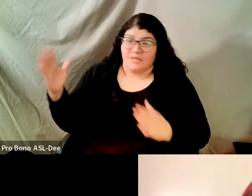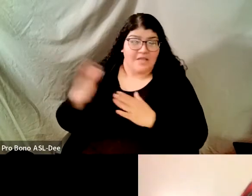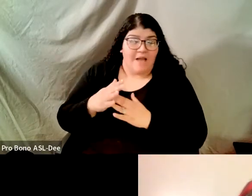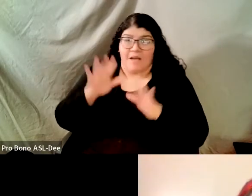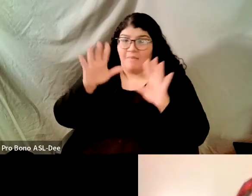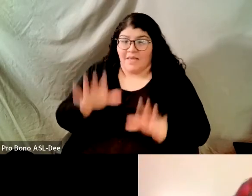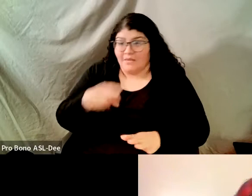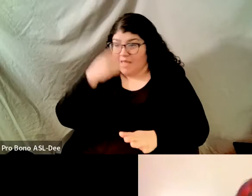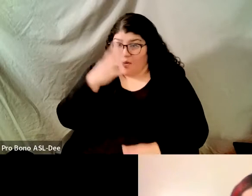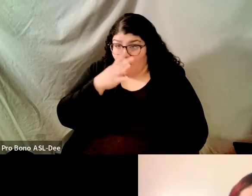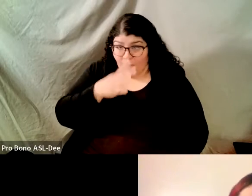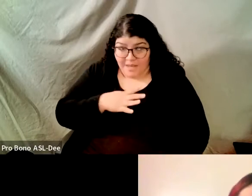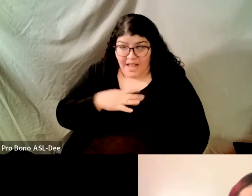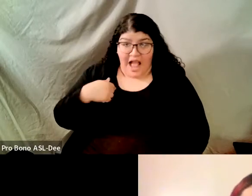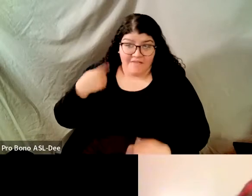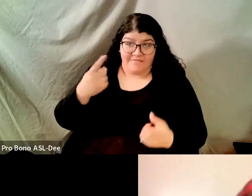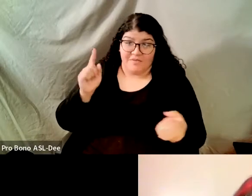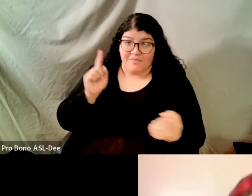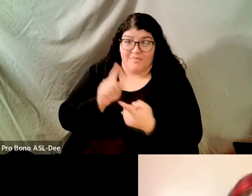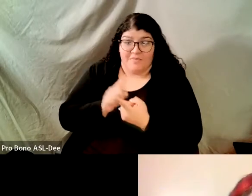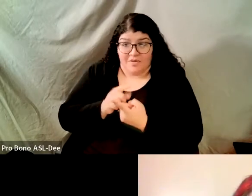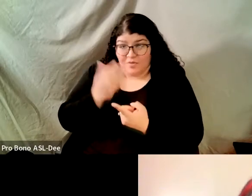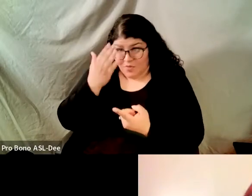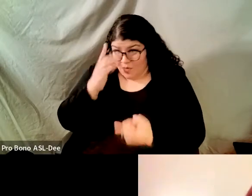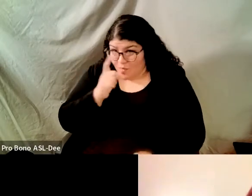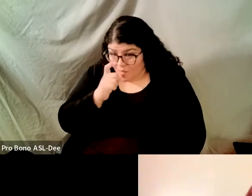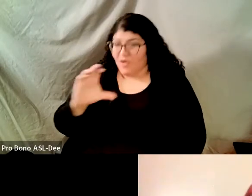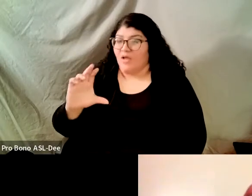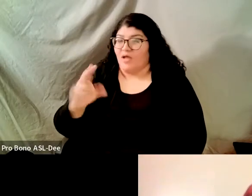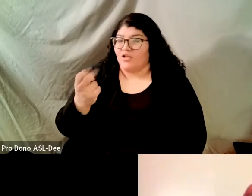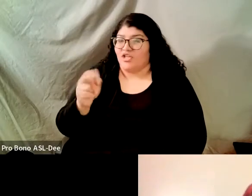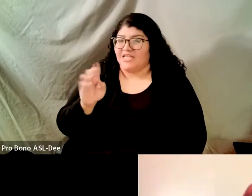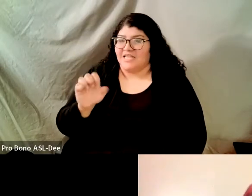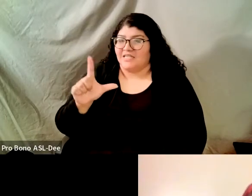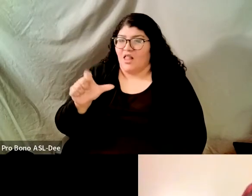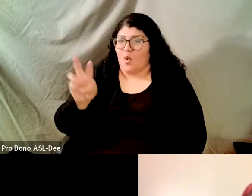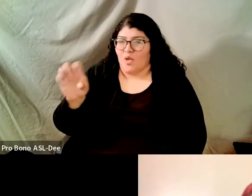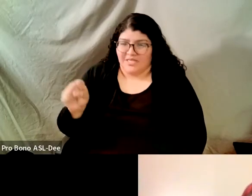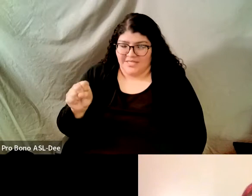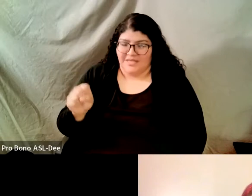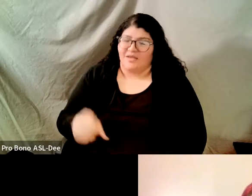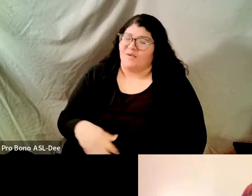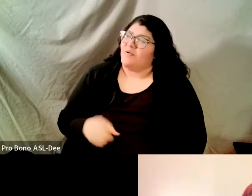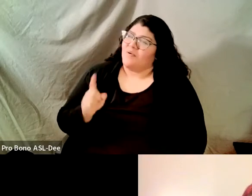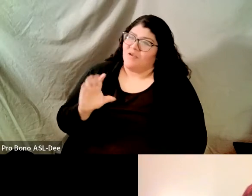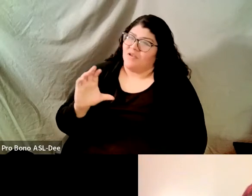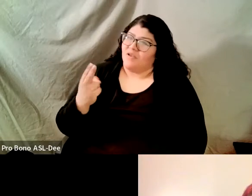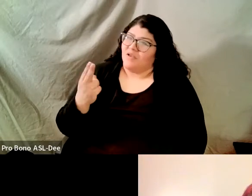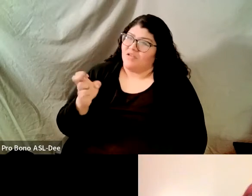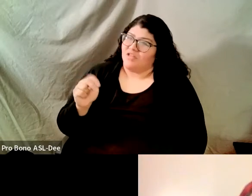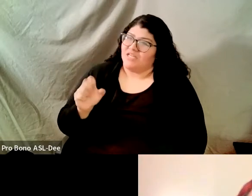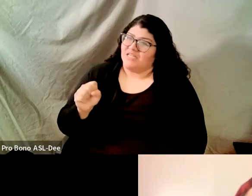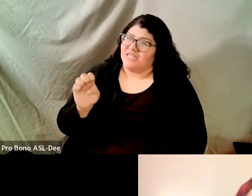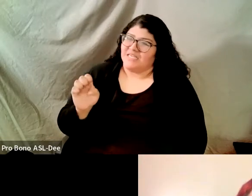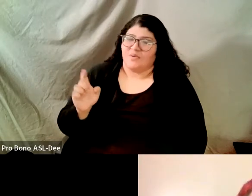know from the plus size industry, Miss Chenese Lewis. And Chenese is someone that